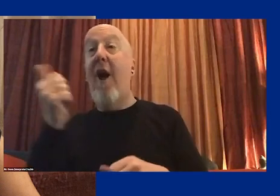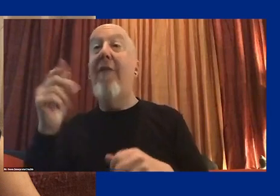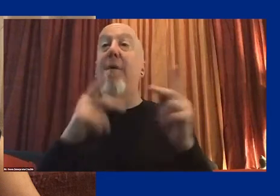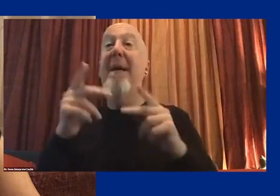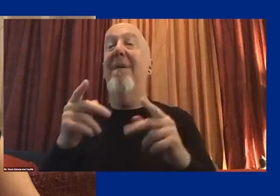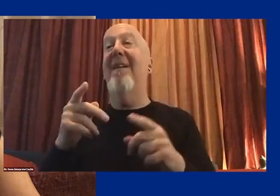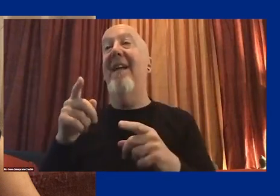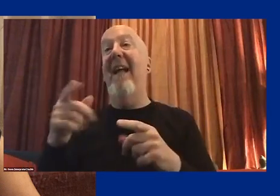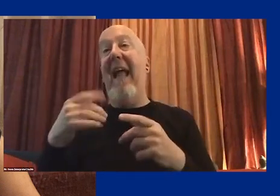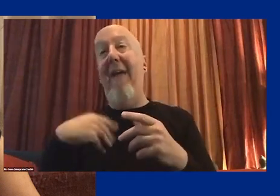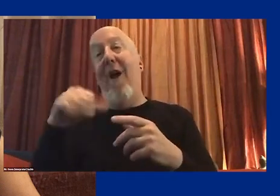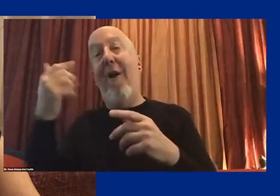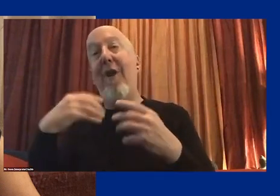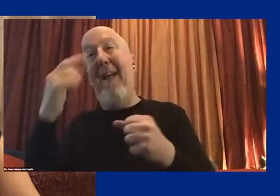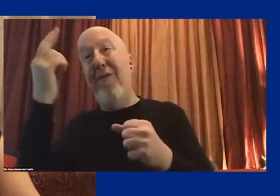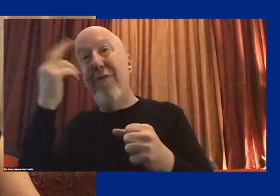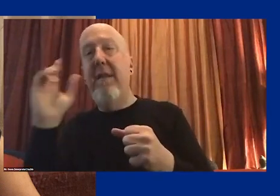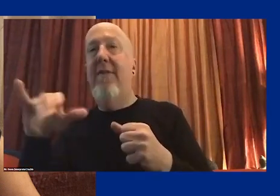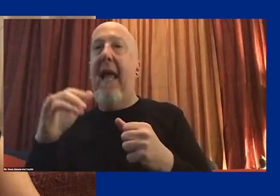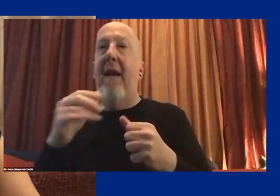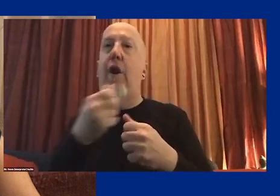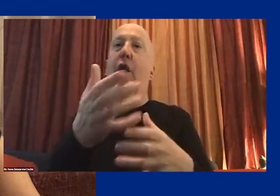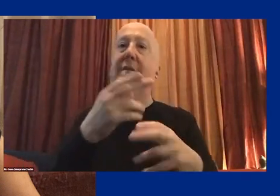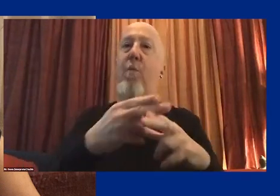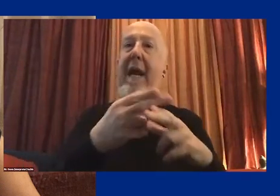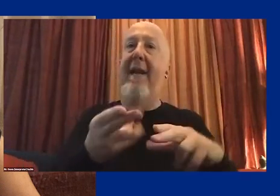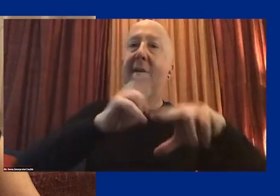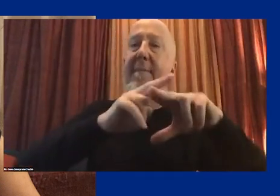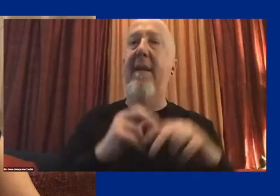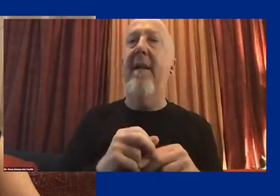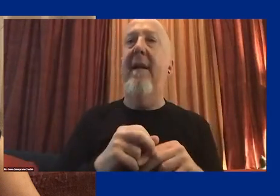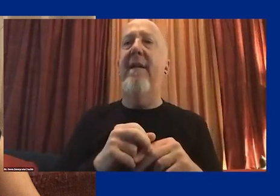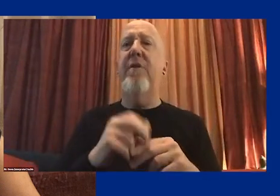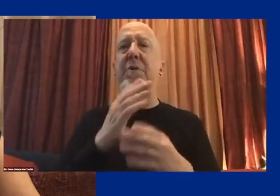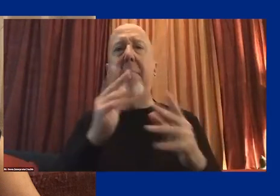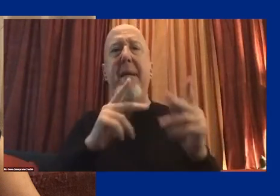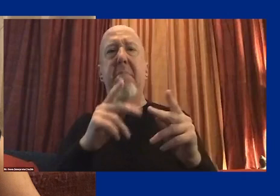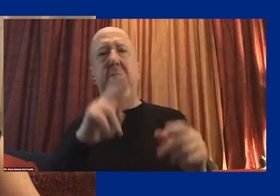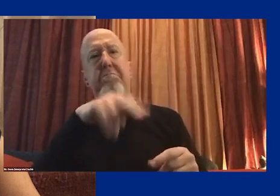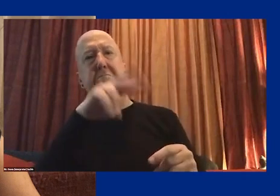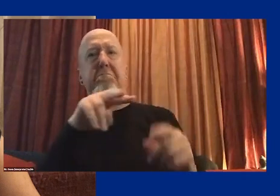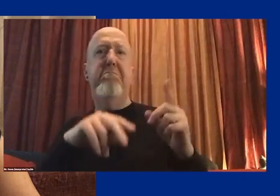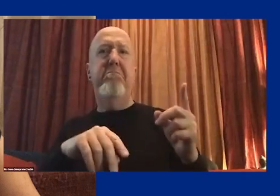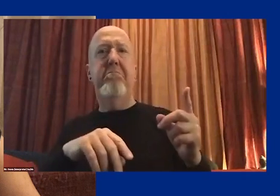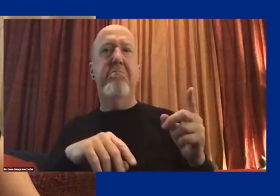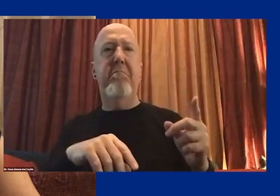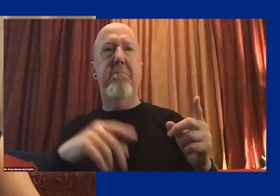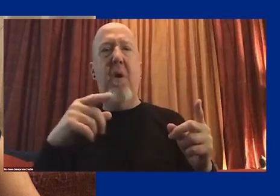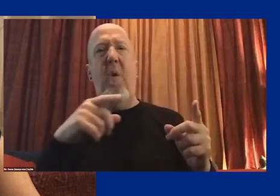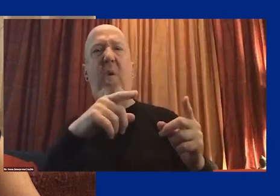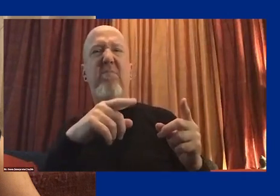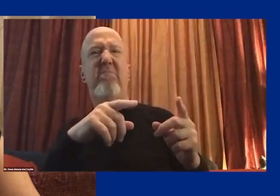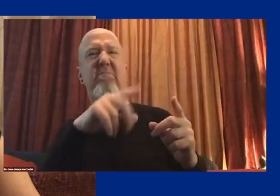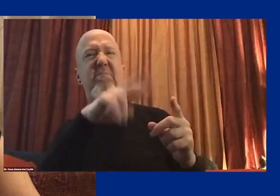There are also fat people who are not disabled, but may be perceived to be disabled, bringing them under the protection